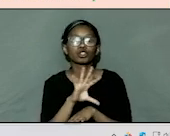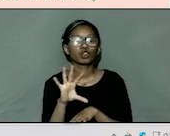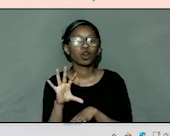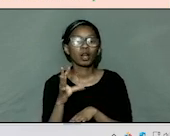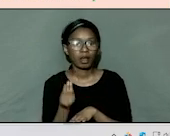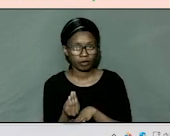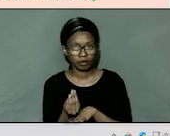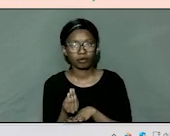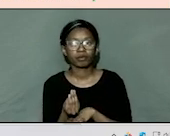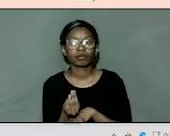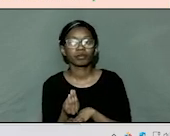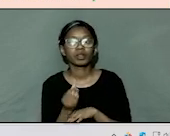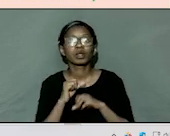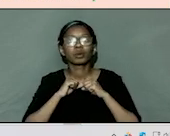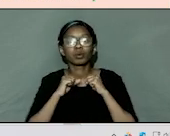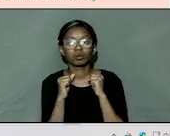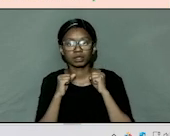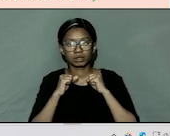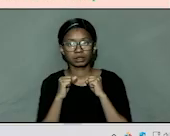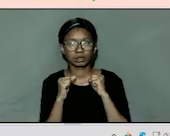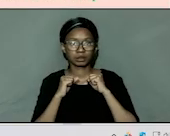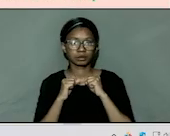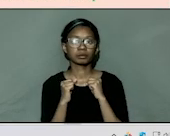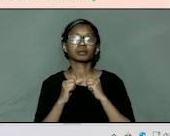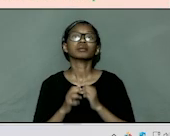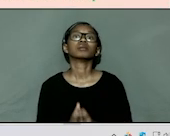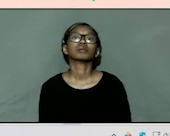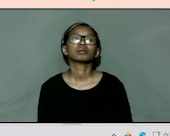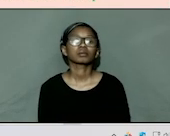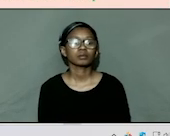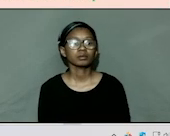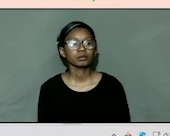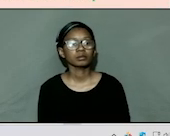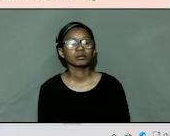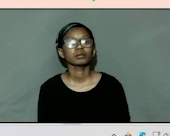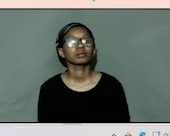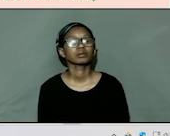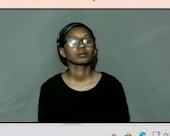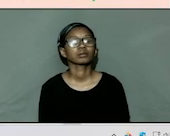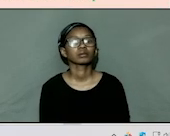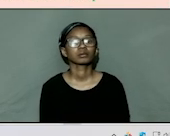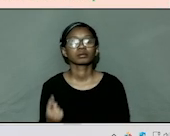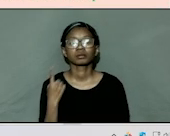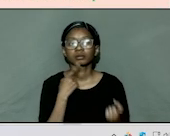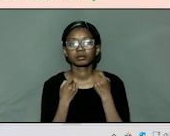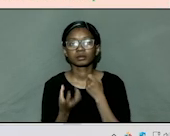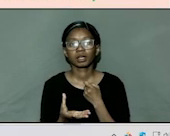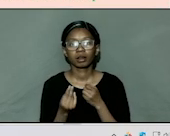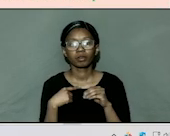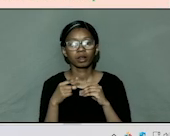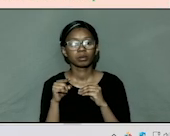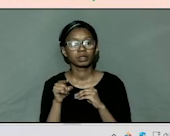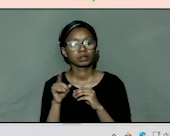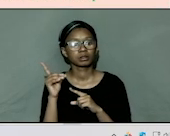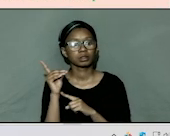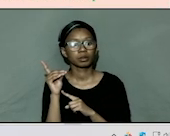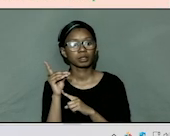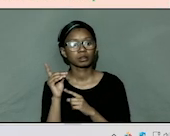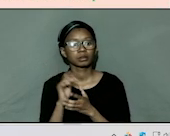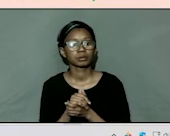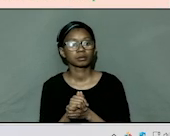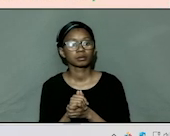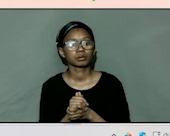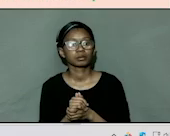no winds. Is there a question on Darwinism? Yes, ma'am. So is